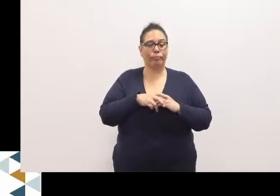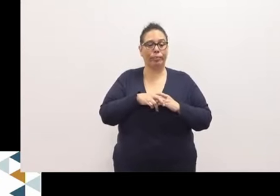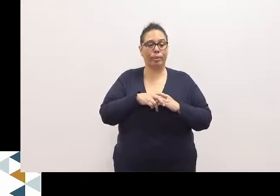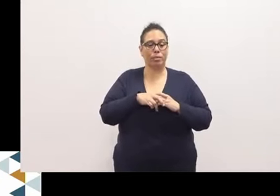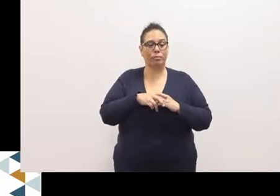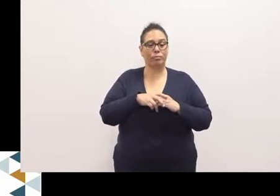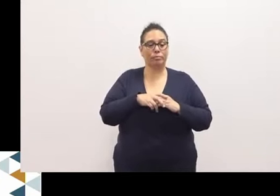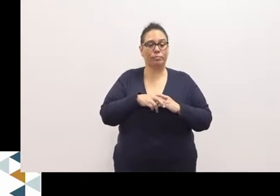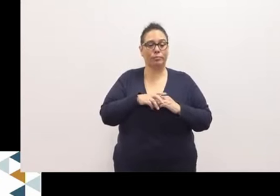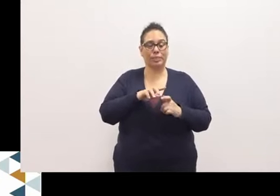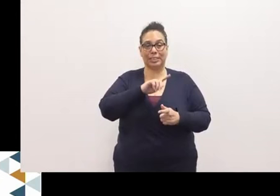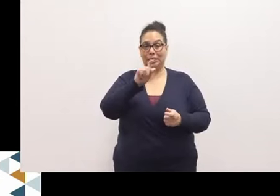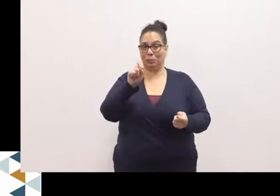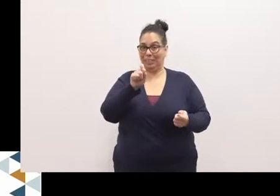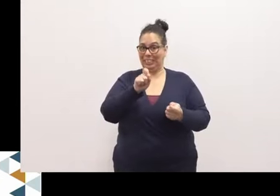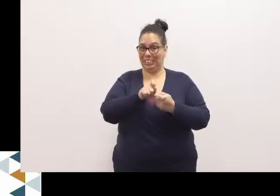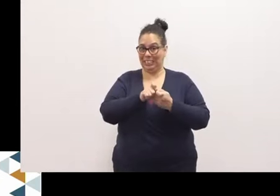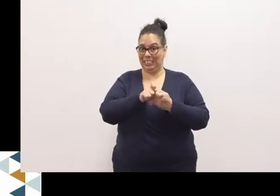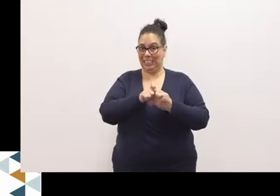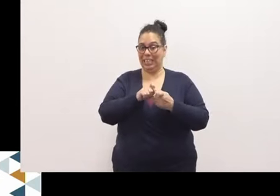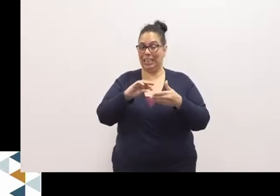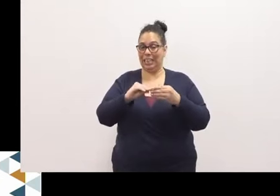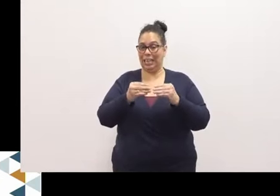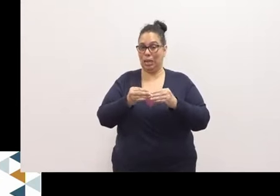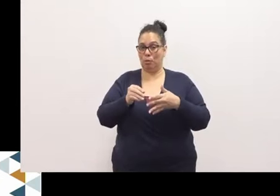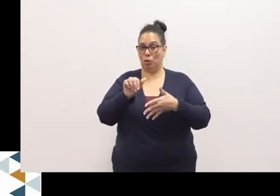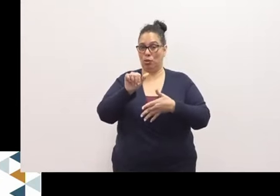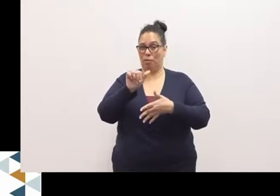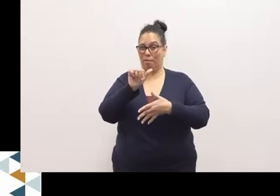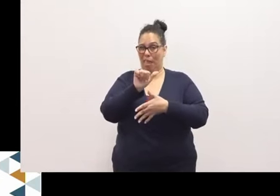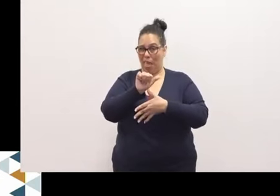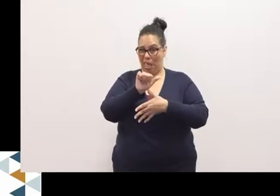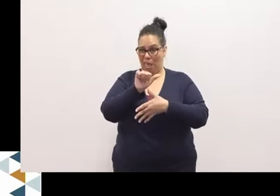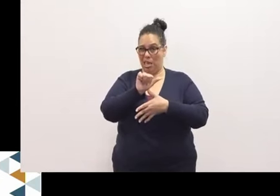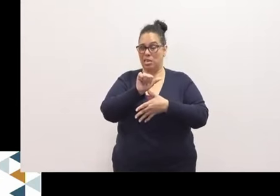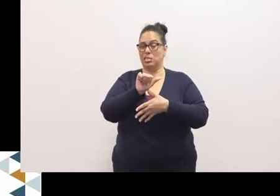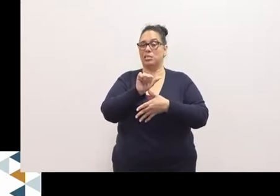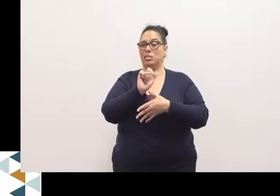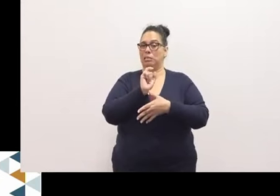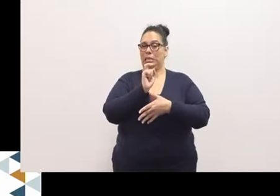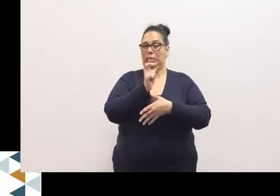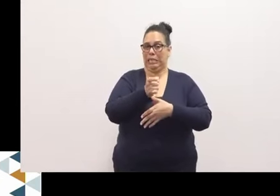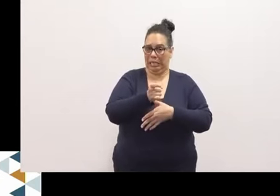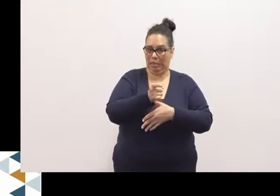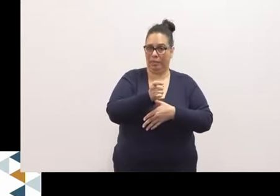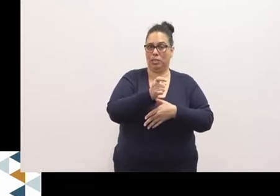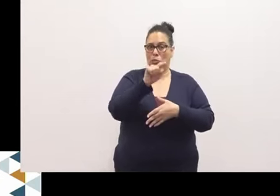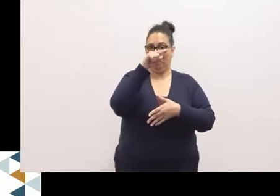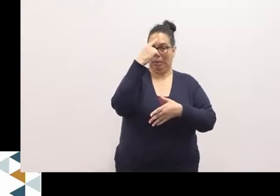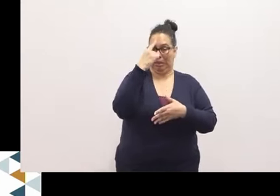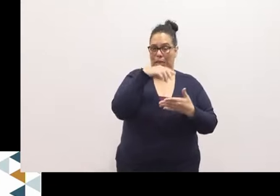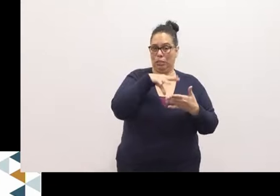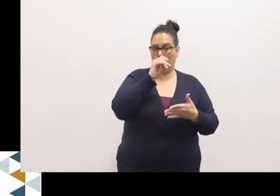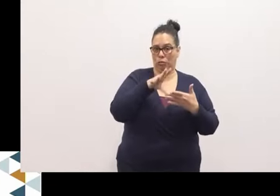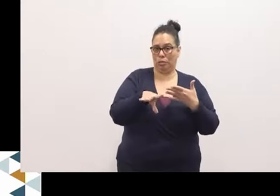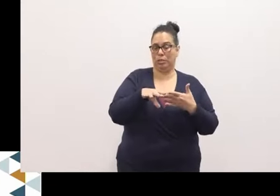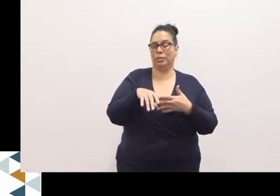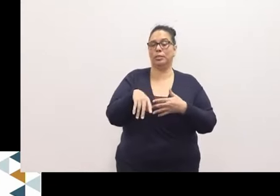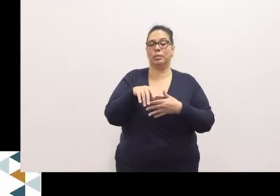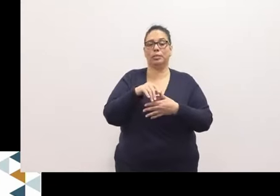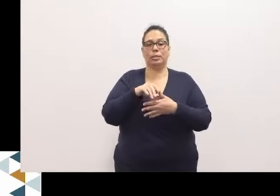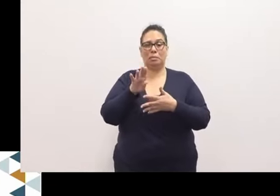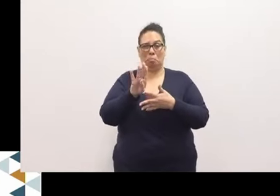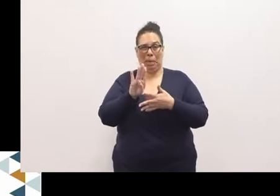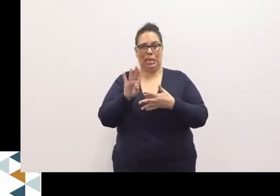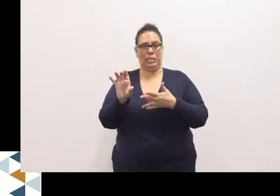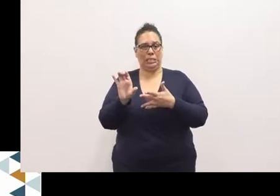specifically the number of A's that are issued to Black African American students compared to others, as well as the B's, but not